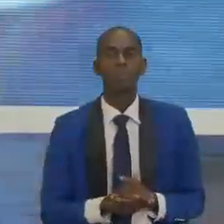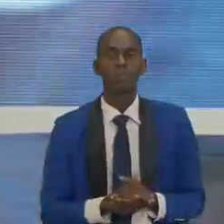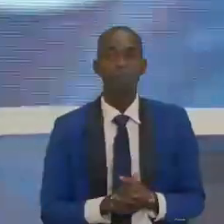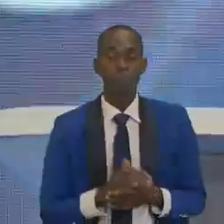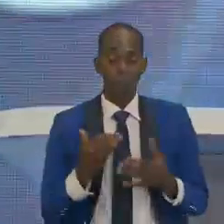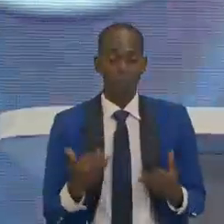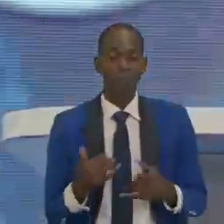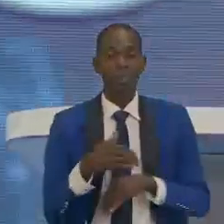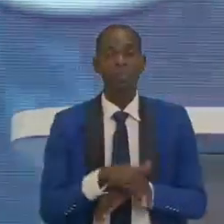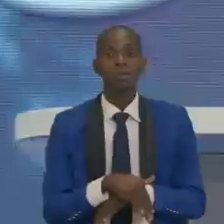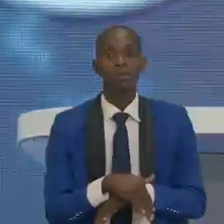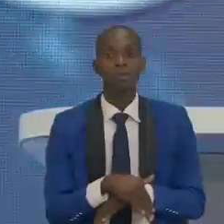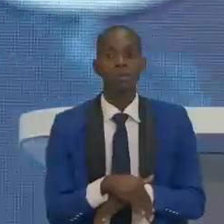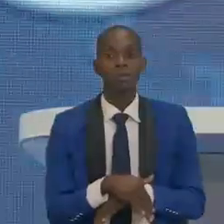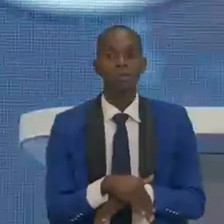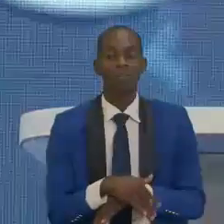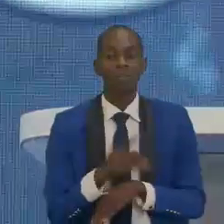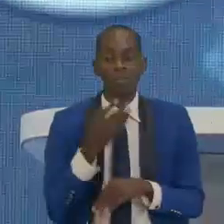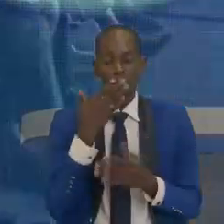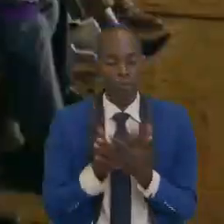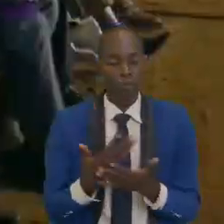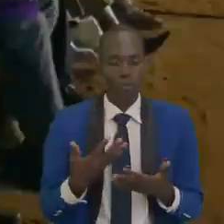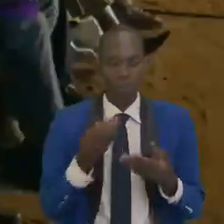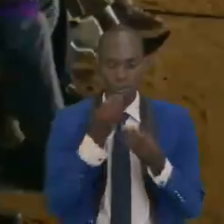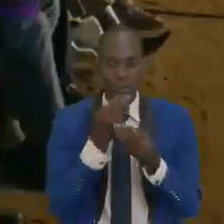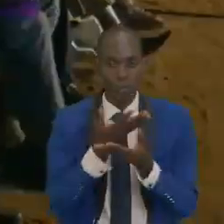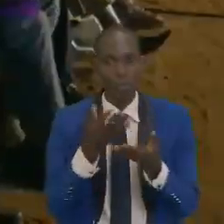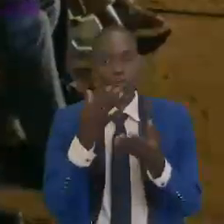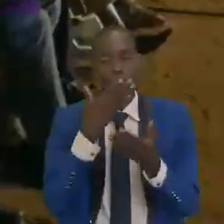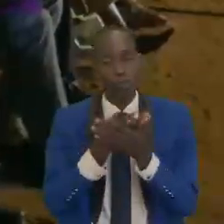Tonight, the good news has come to you.